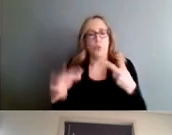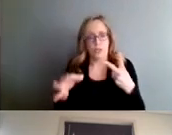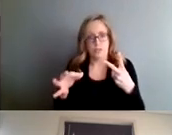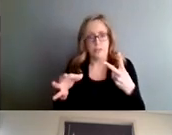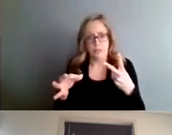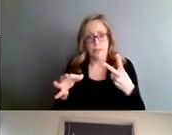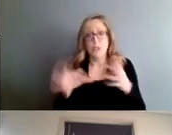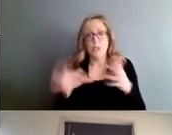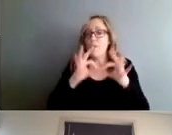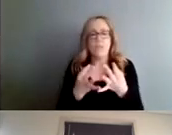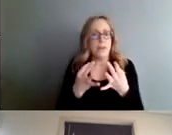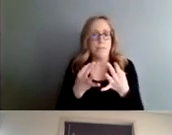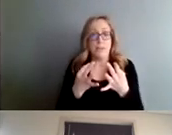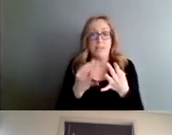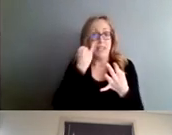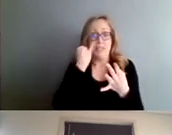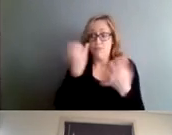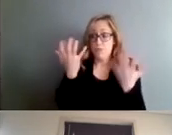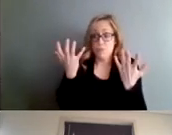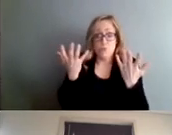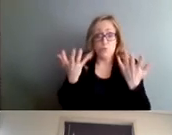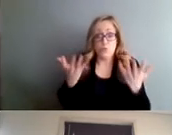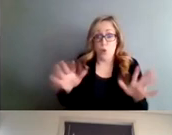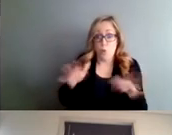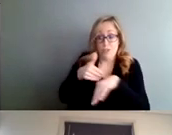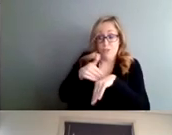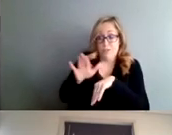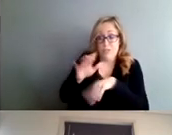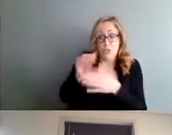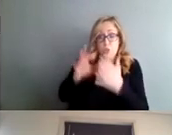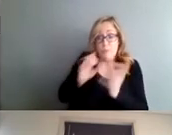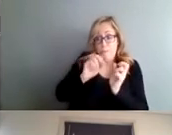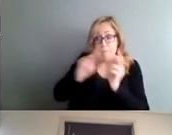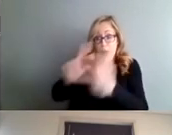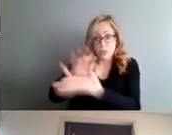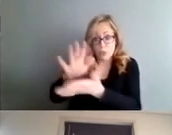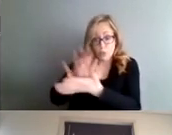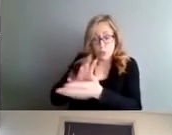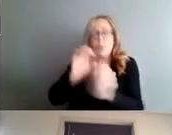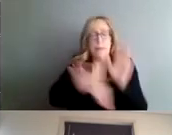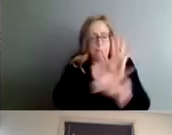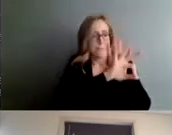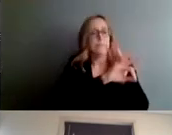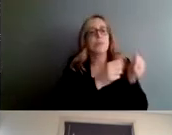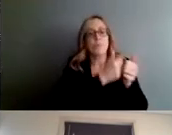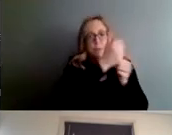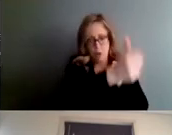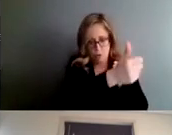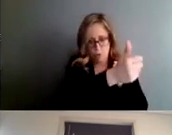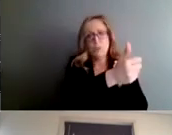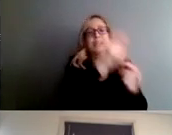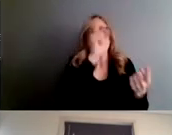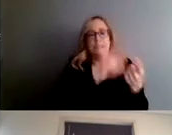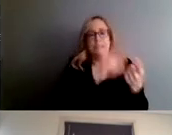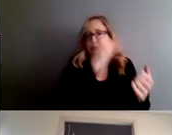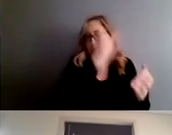if families do not want to send their student back to in-person, the remote option is still available through the end of the school